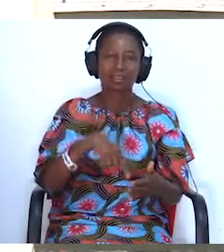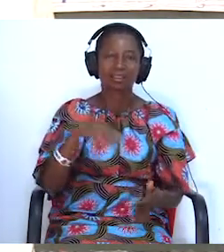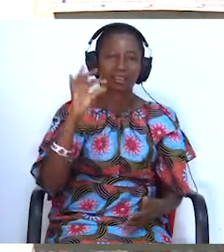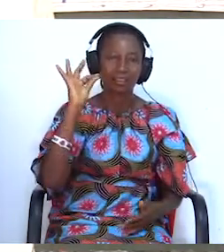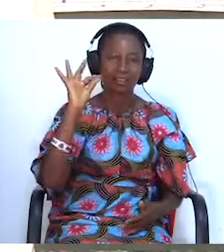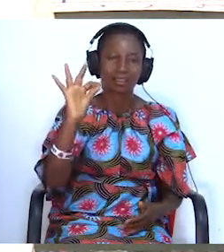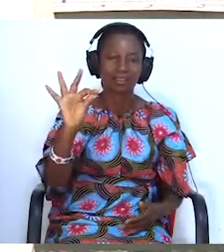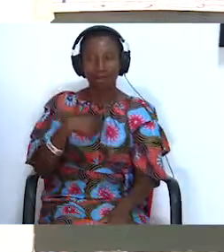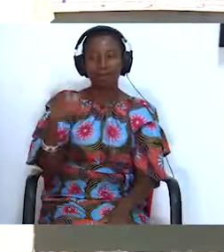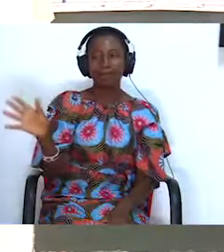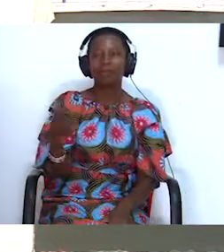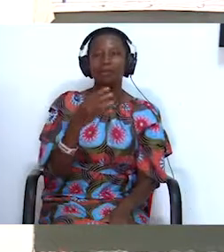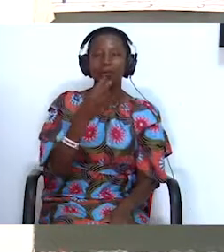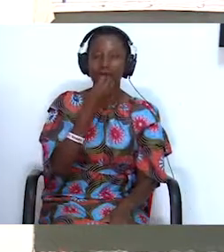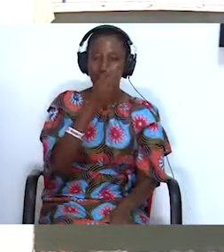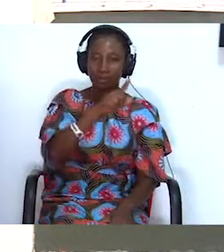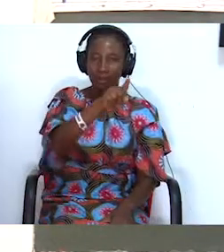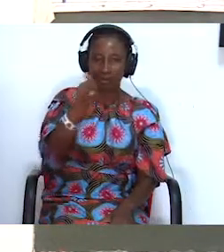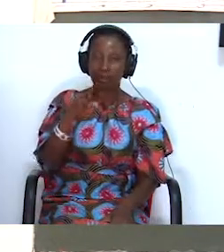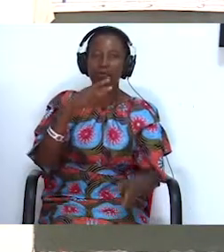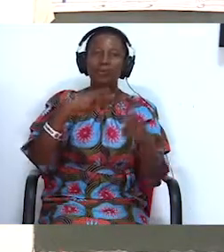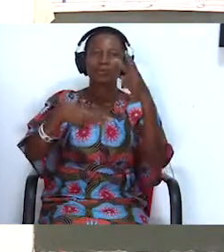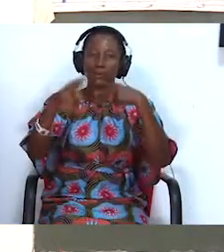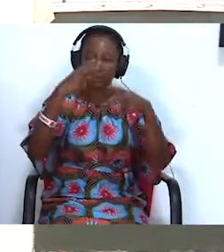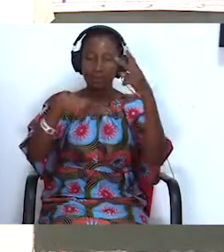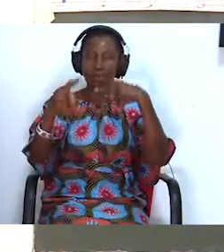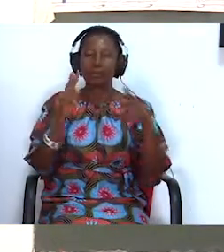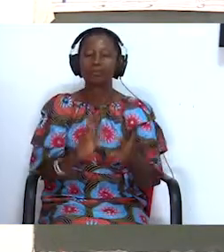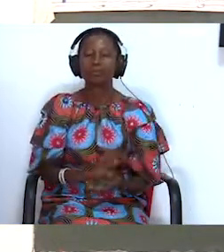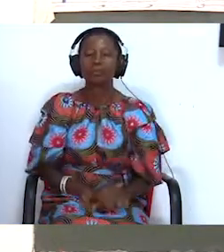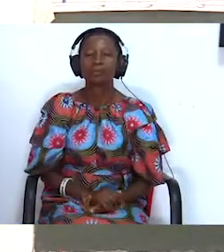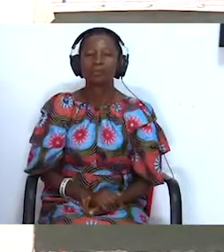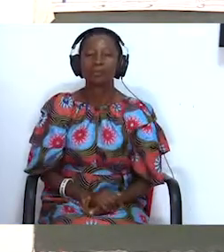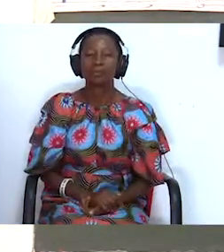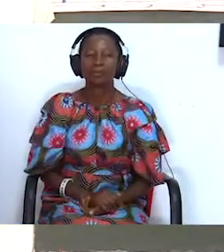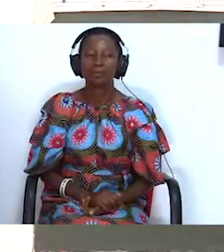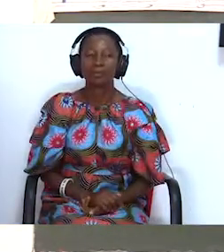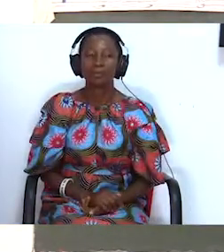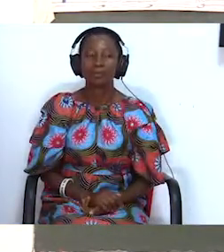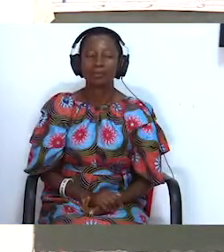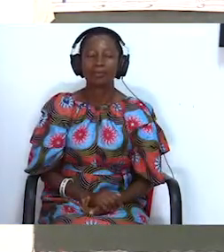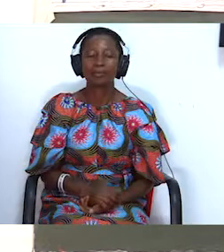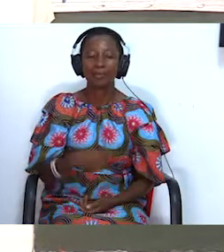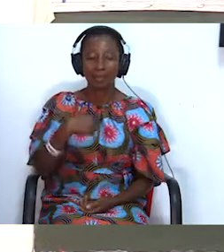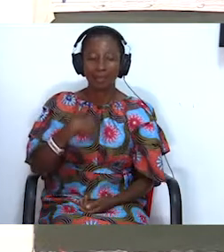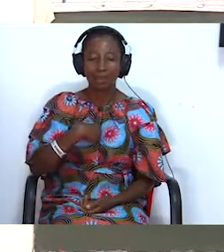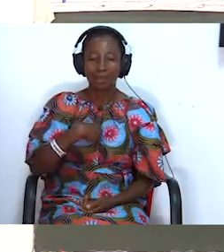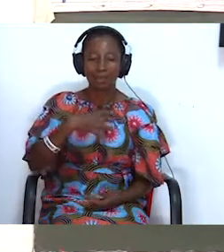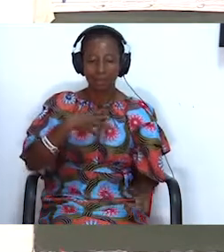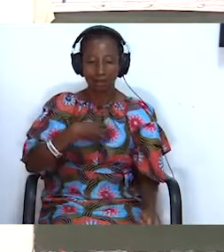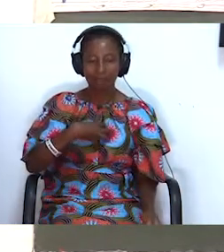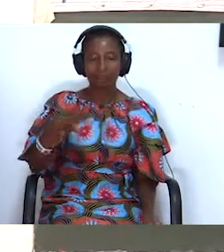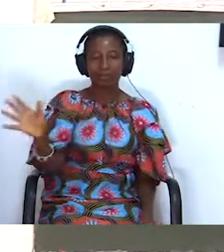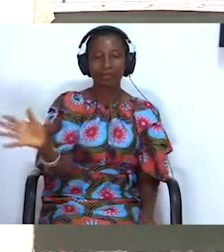story. I want you to listen attentively and tell me the sound that you